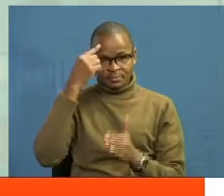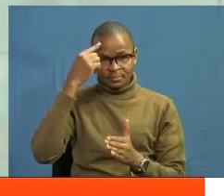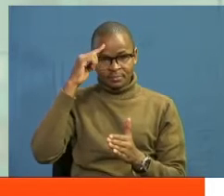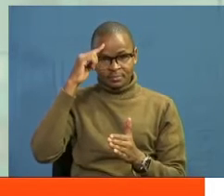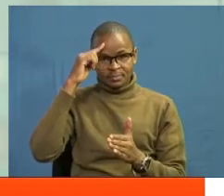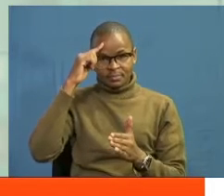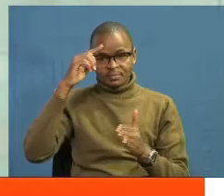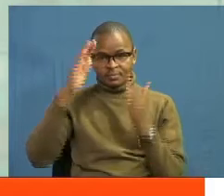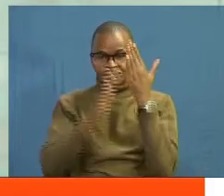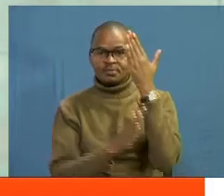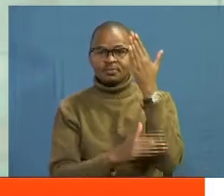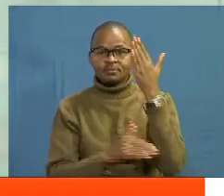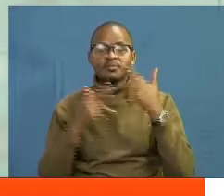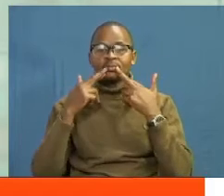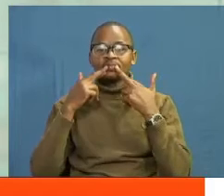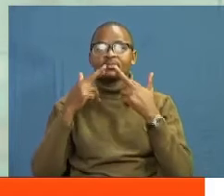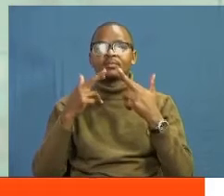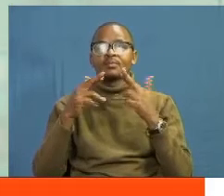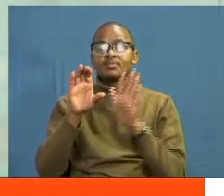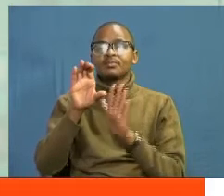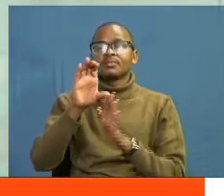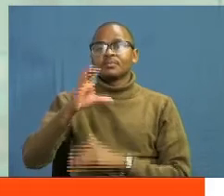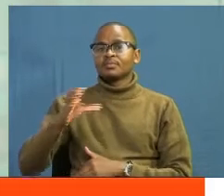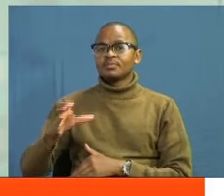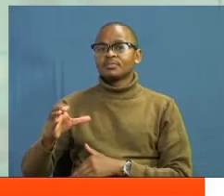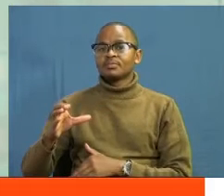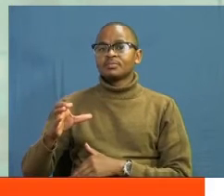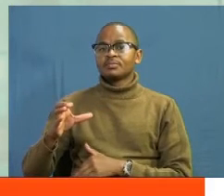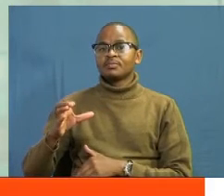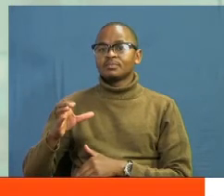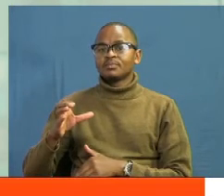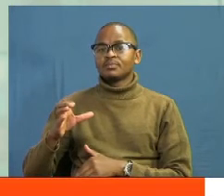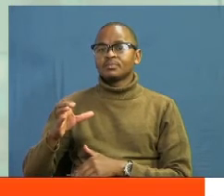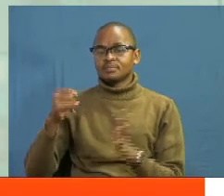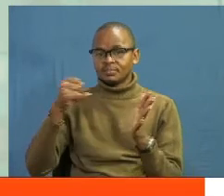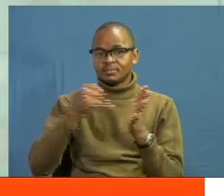performance in schools within the constituency. The stakeholders, who included political leaders,